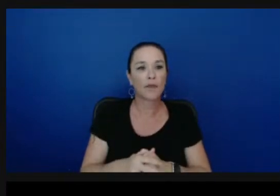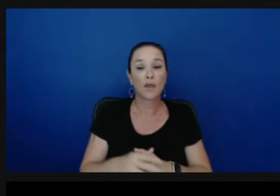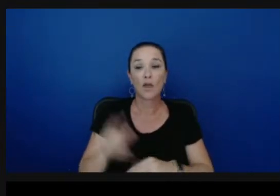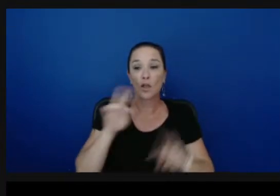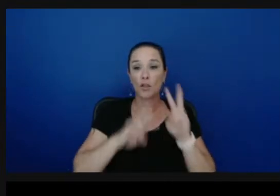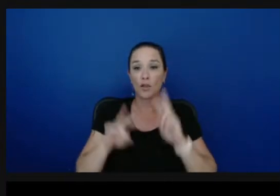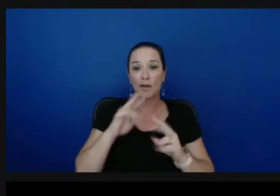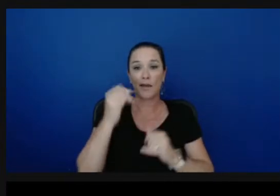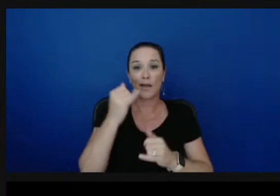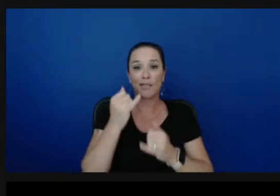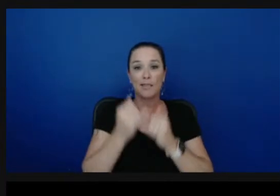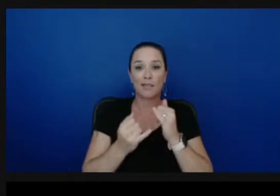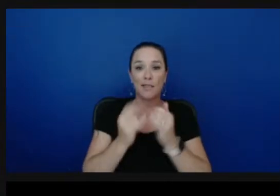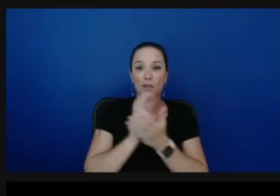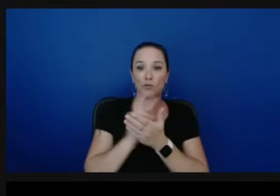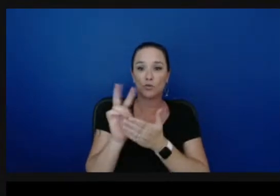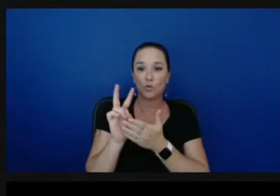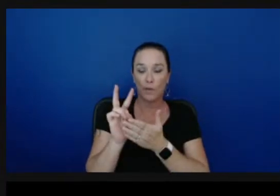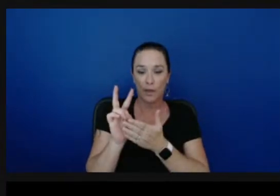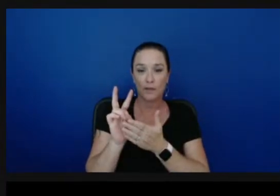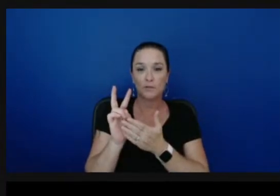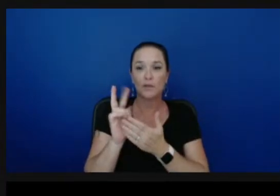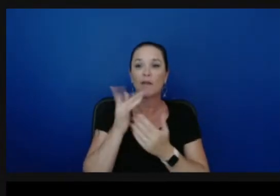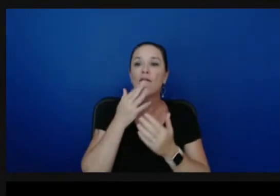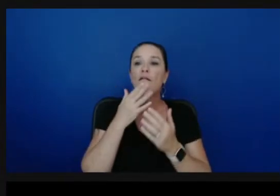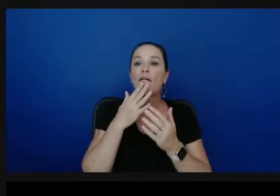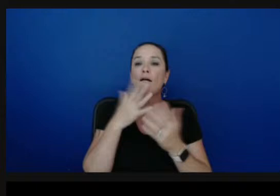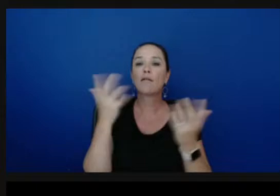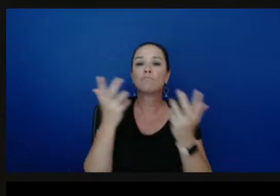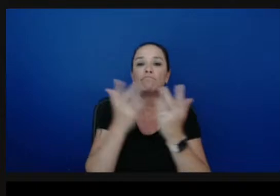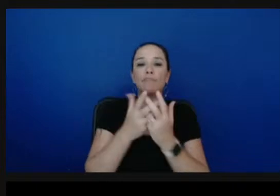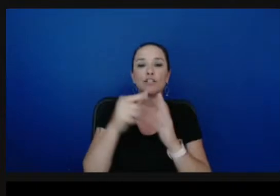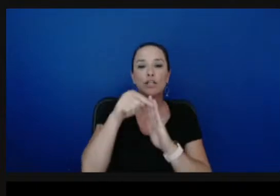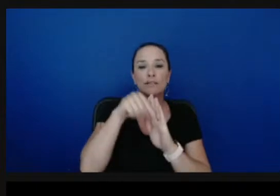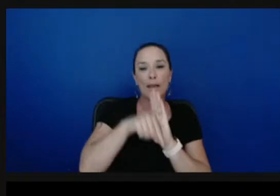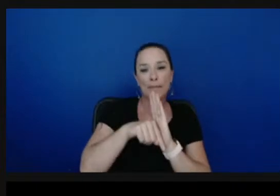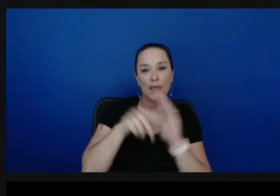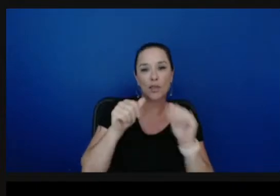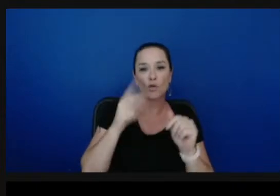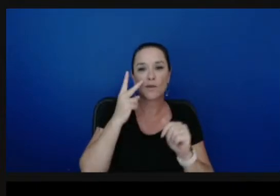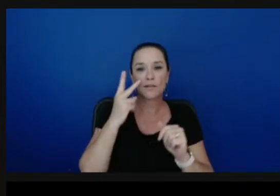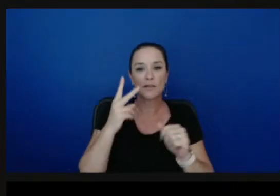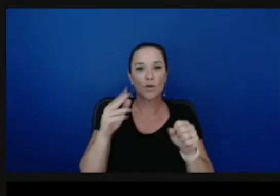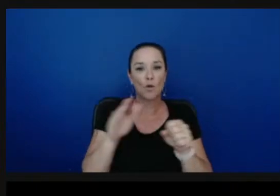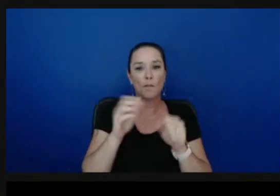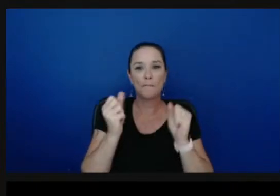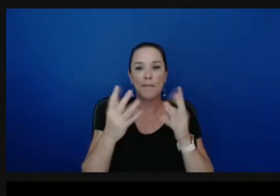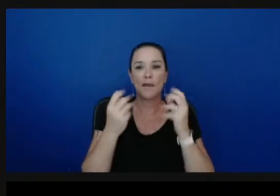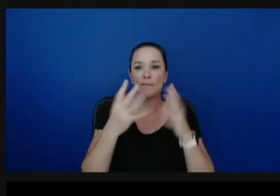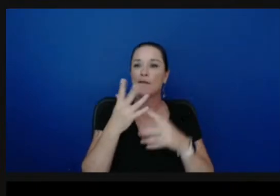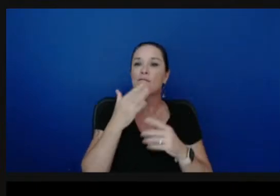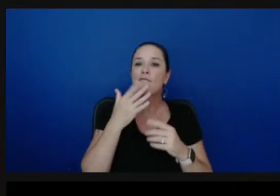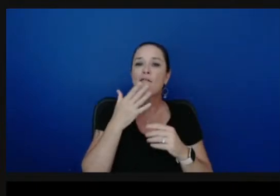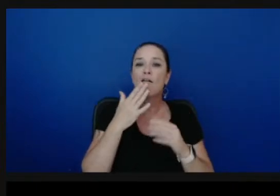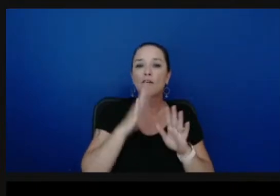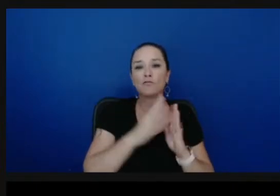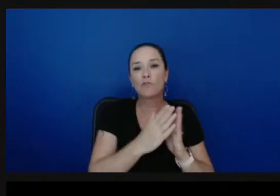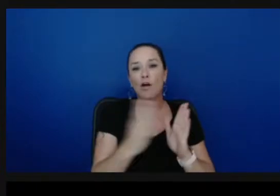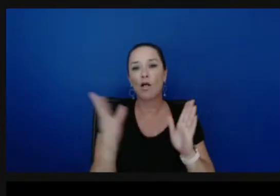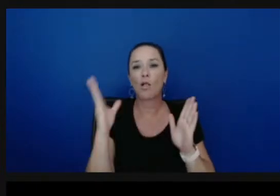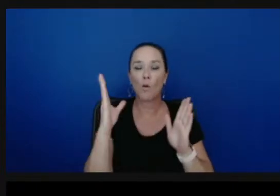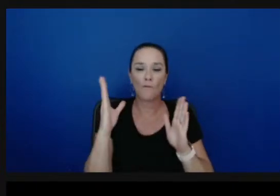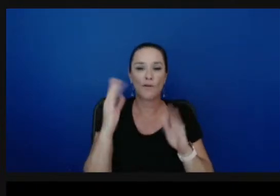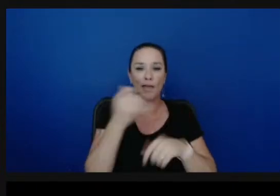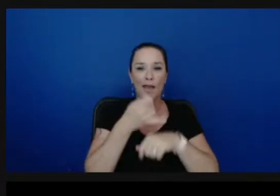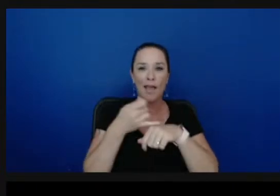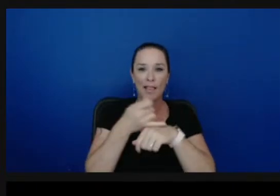of earthquakes colored by depth. You see a whole bunch of colors across Hawaii Island.